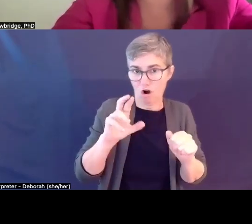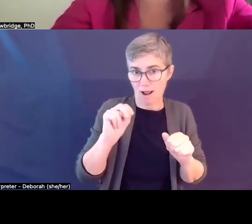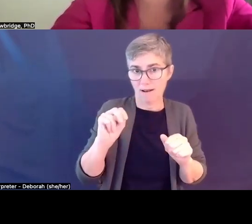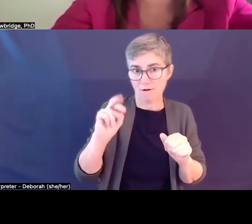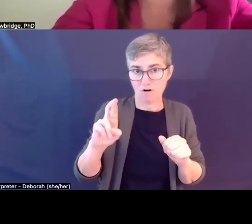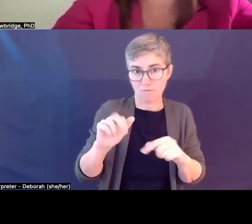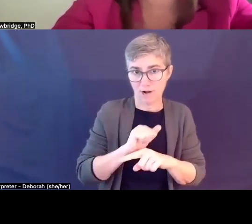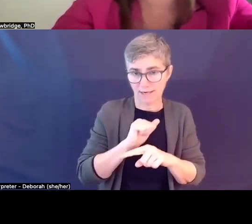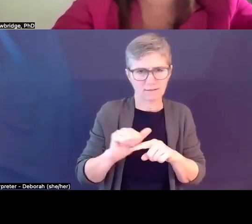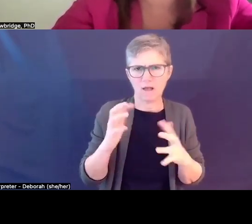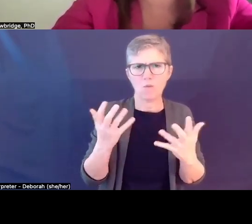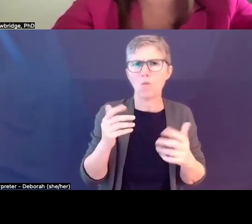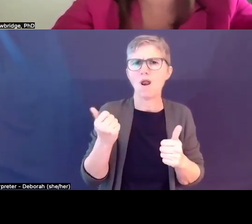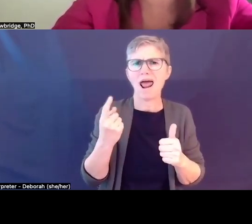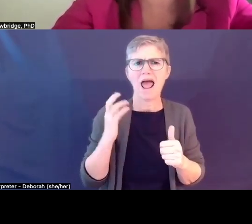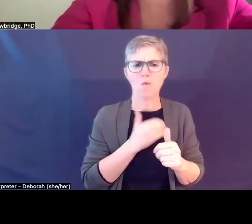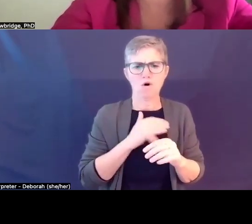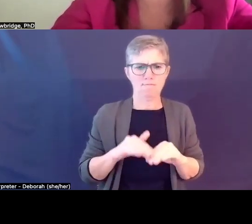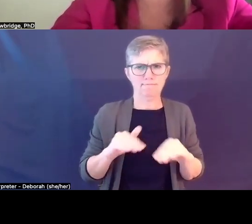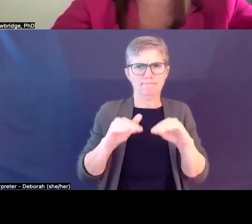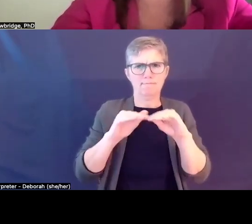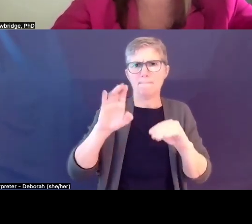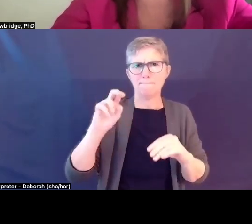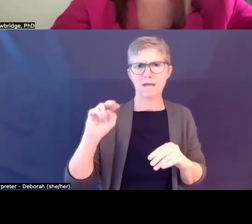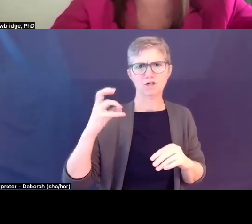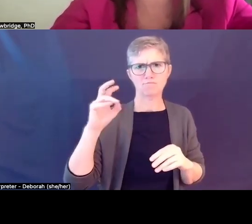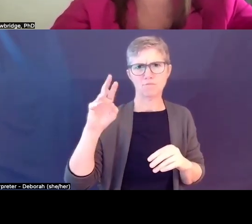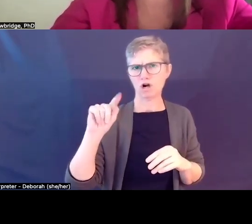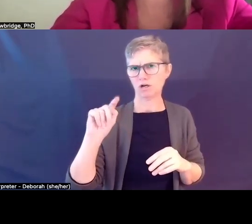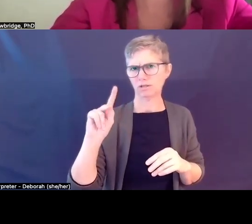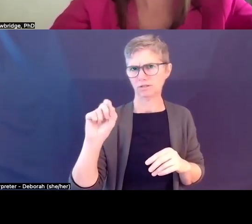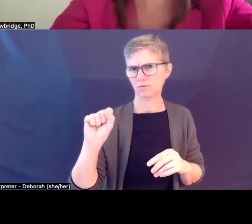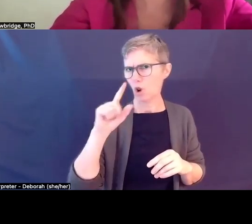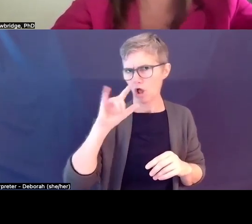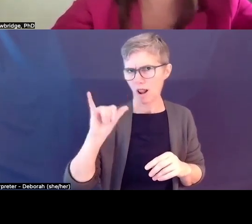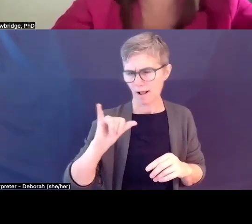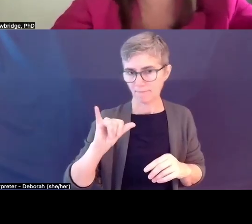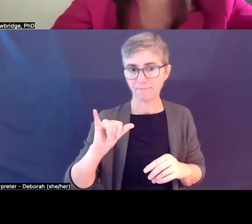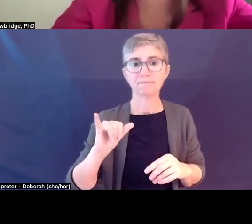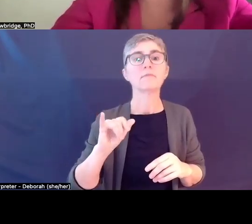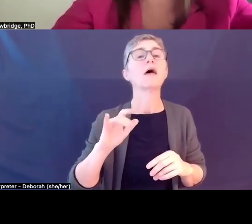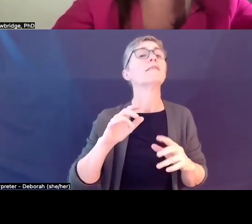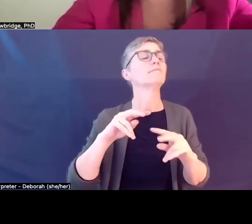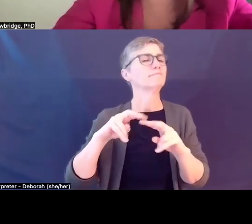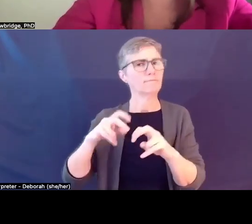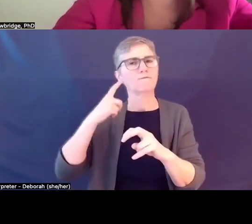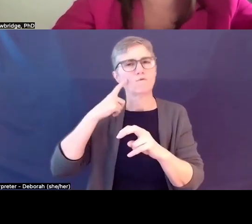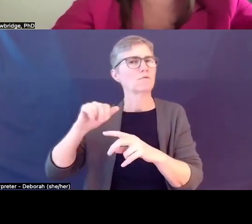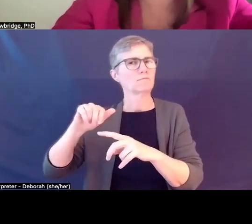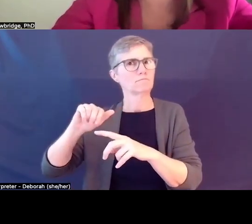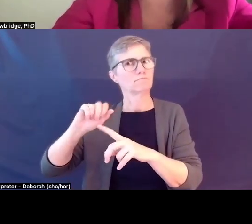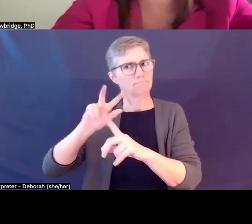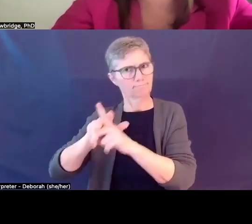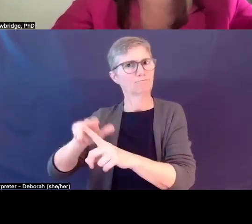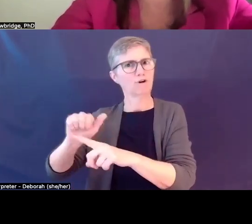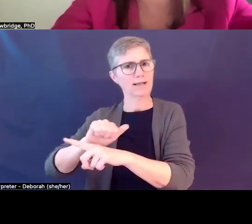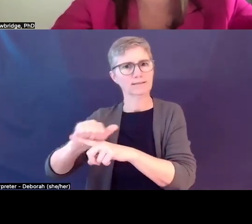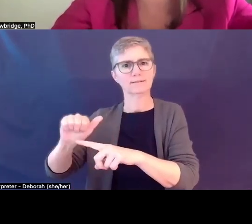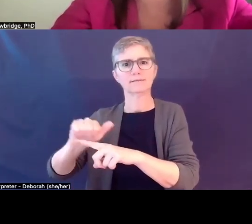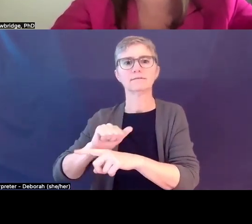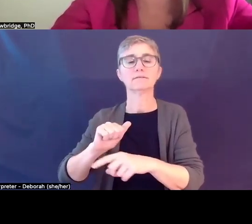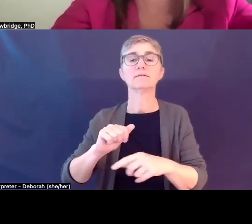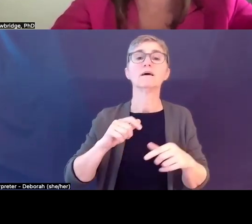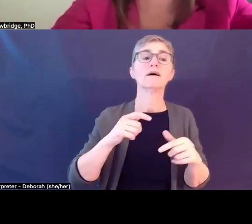benchmark we use to decide whether a site will enter phase 2 for a practice. So for risk needs assessment, we conduct a test of support center